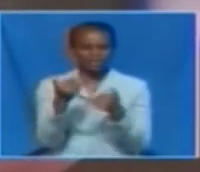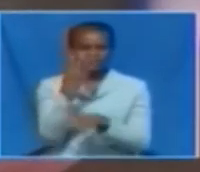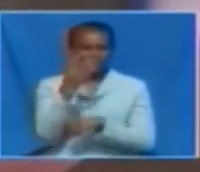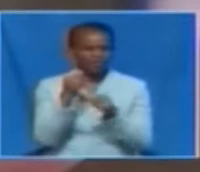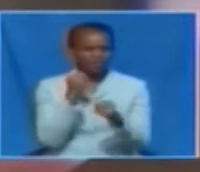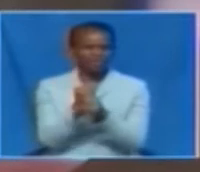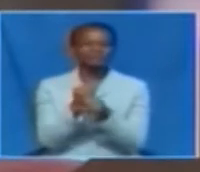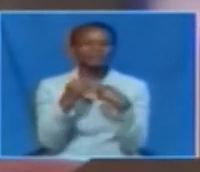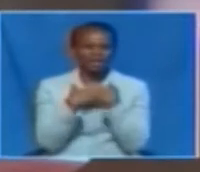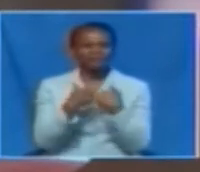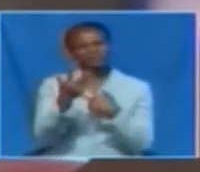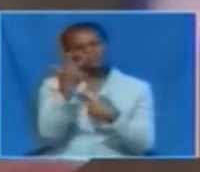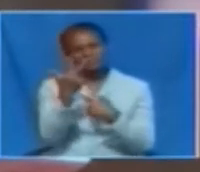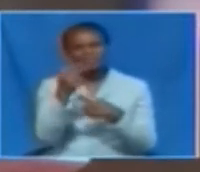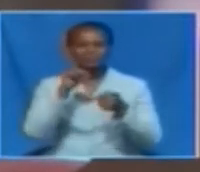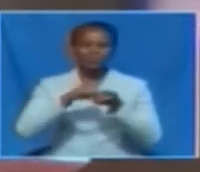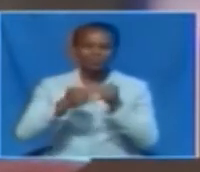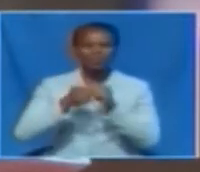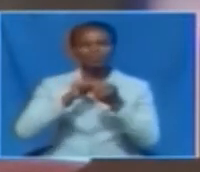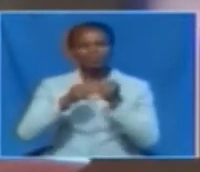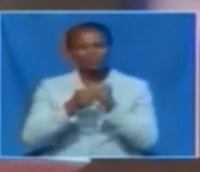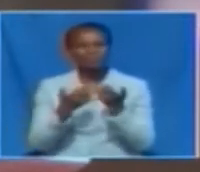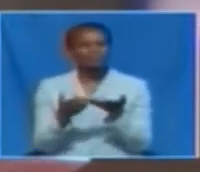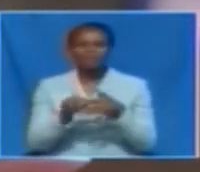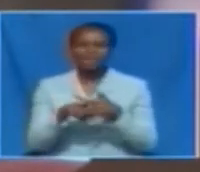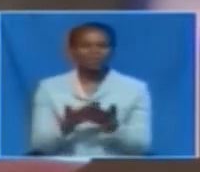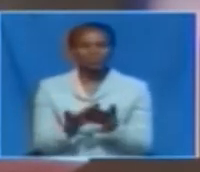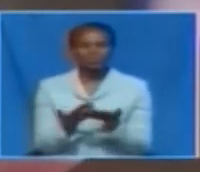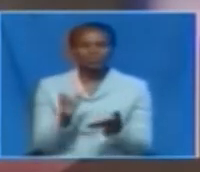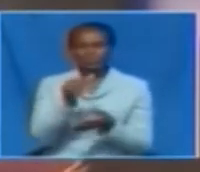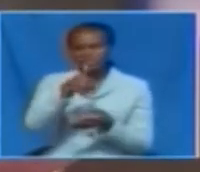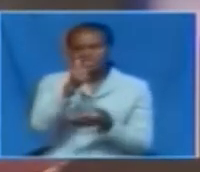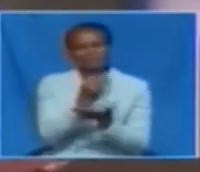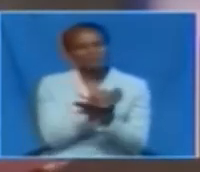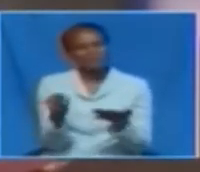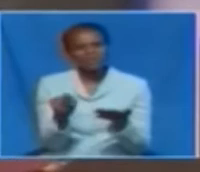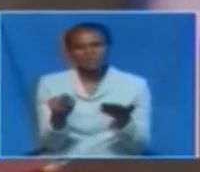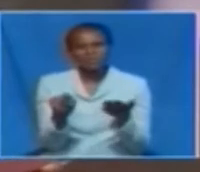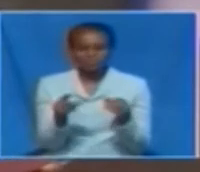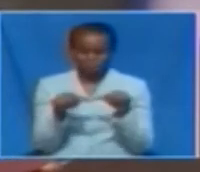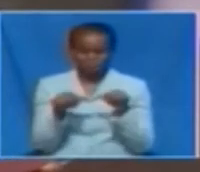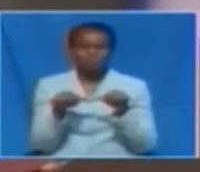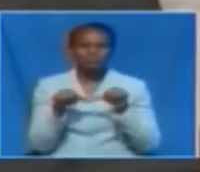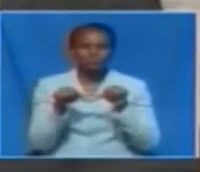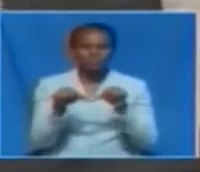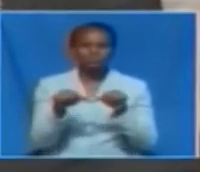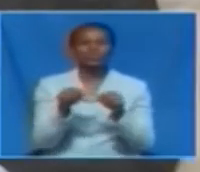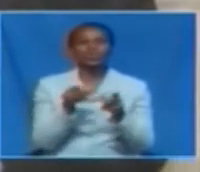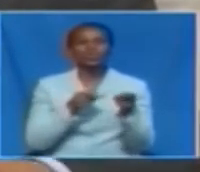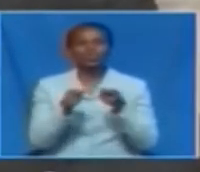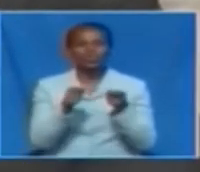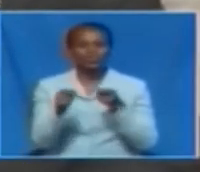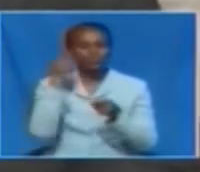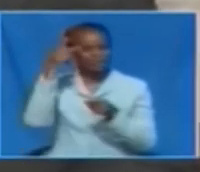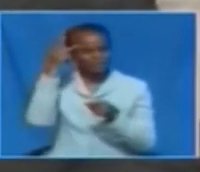probably have had 3 attempted coups. A sign of you not failing to stabilize the party? Well, I think that the opposite